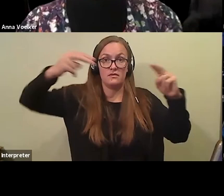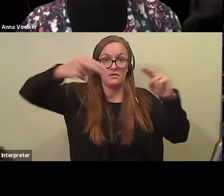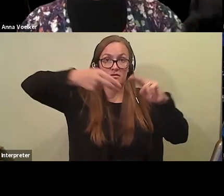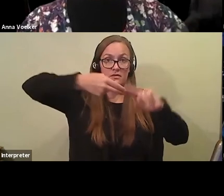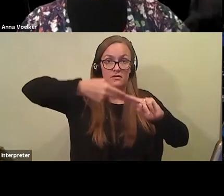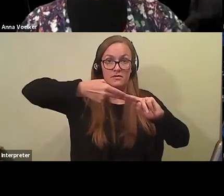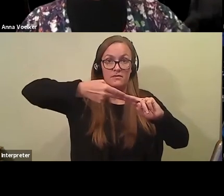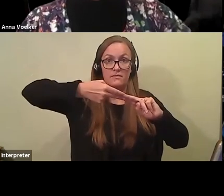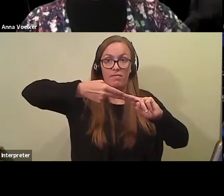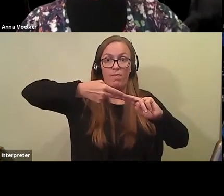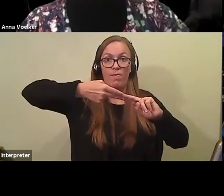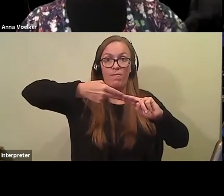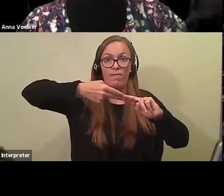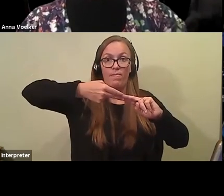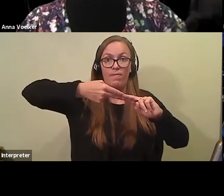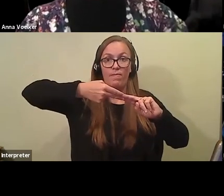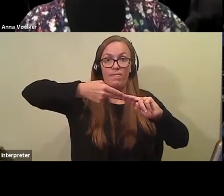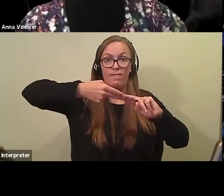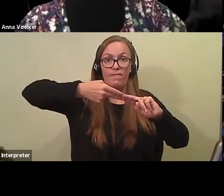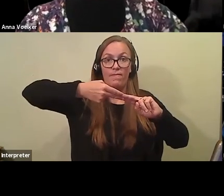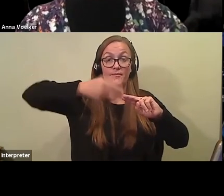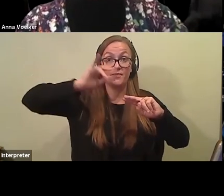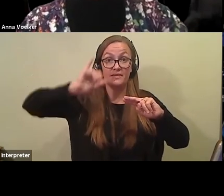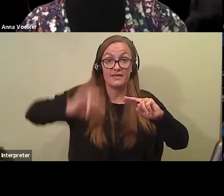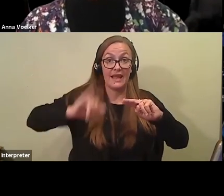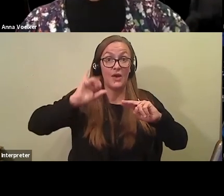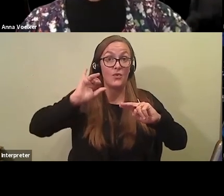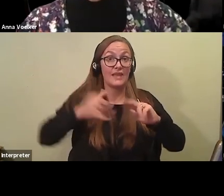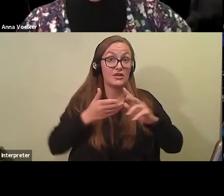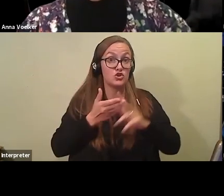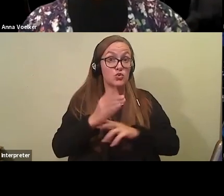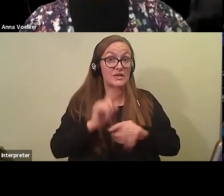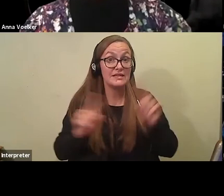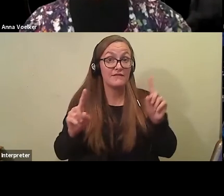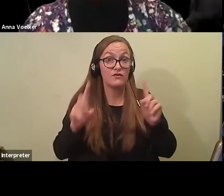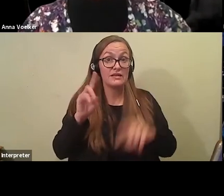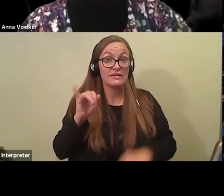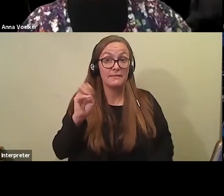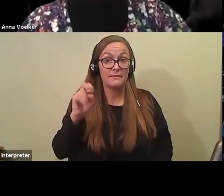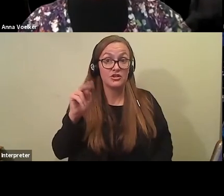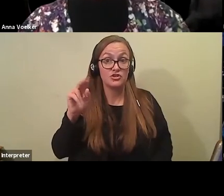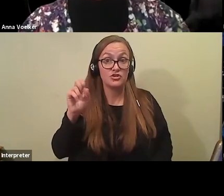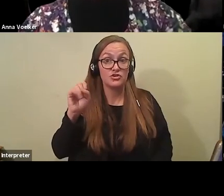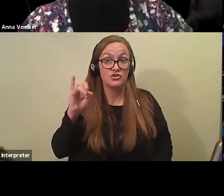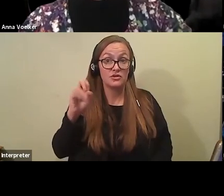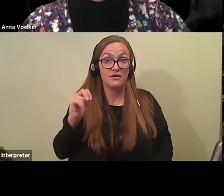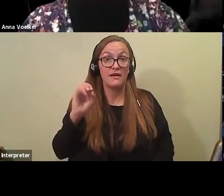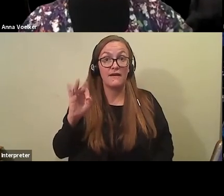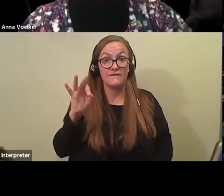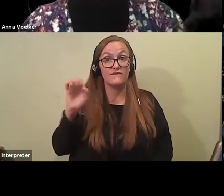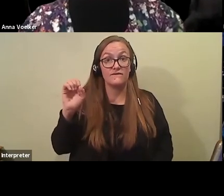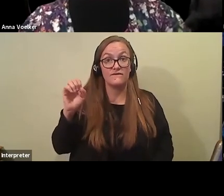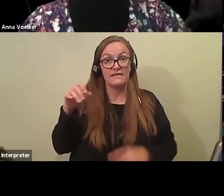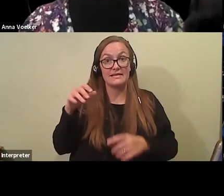Then by bending the ribbon through another dimension of space, I can bring the two ends very close to each other. And so